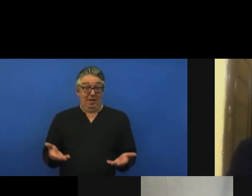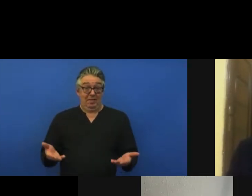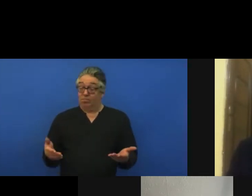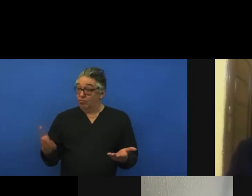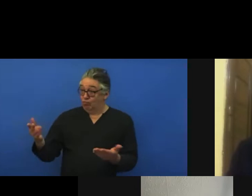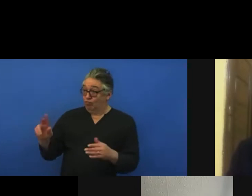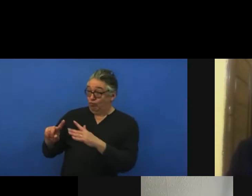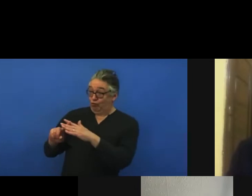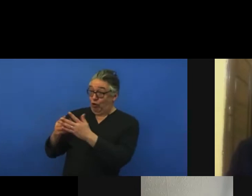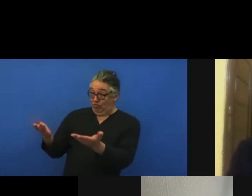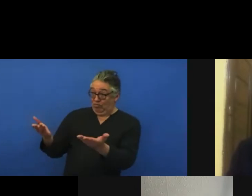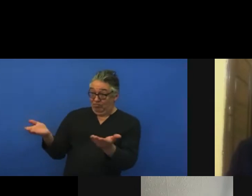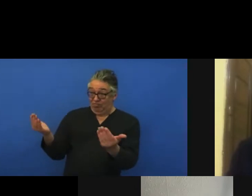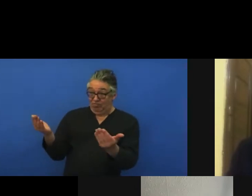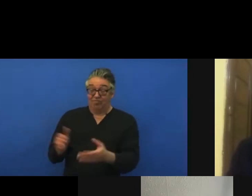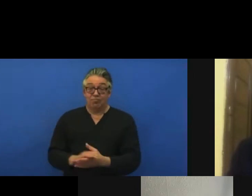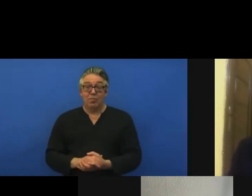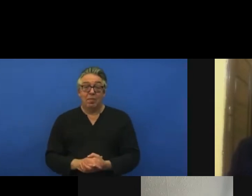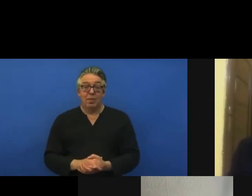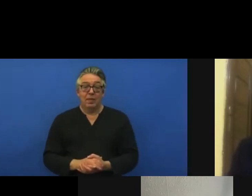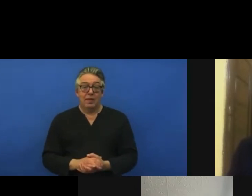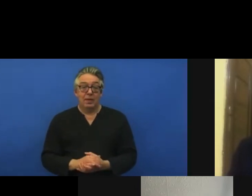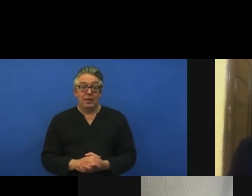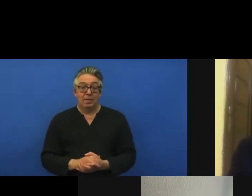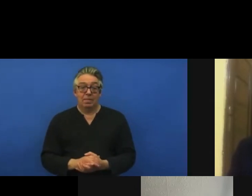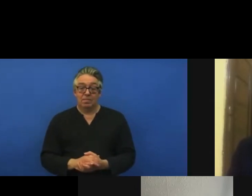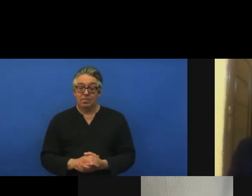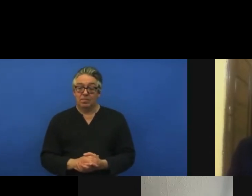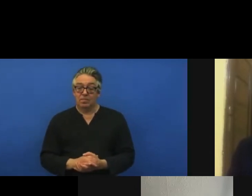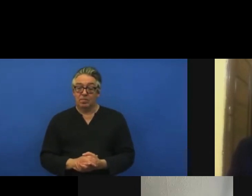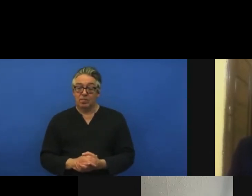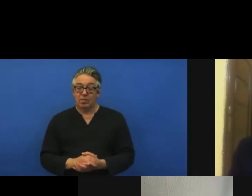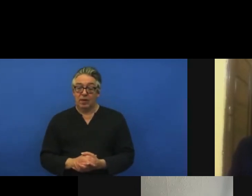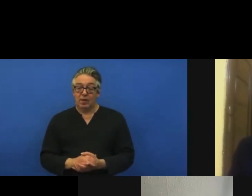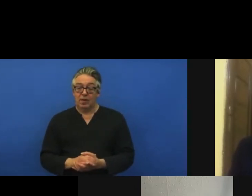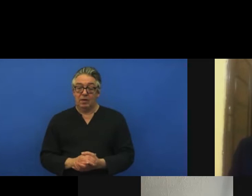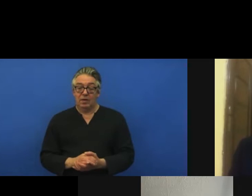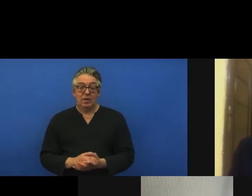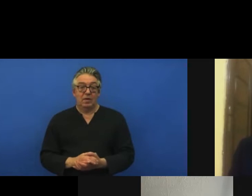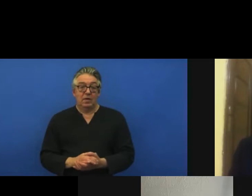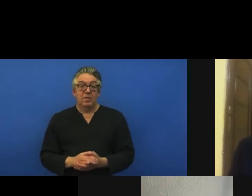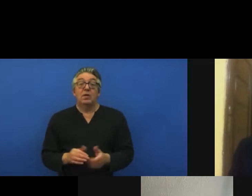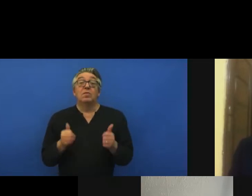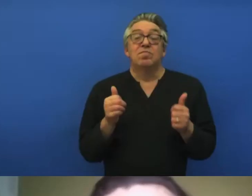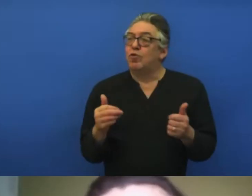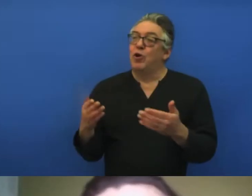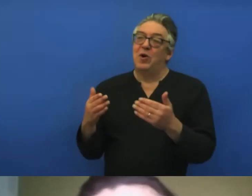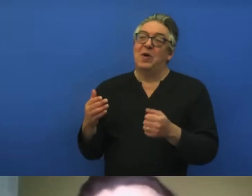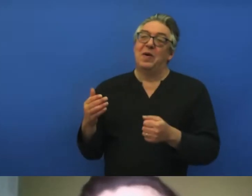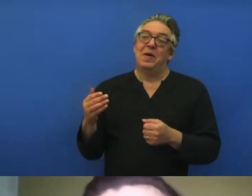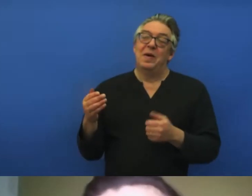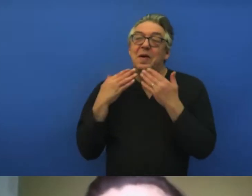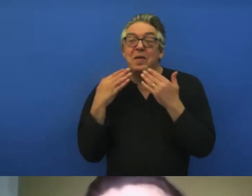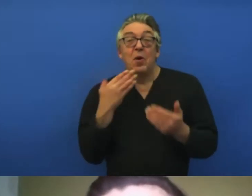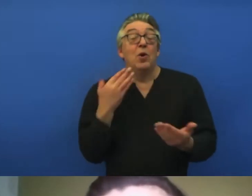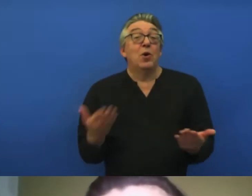your speech about the humanitarian crisis. Yeah. Sure. Thank you, Ahmed. Good morning, good afternoon,